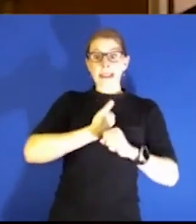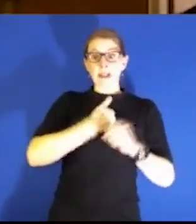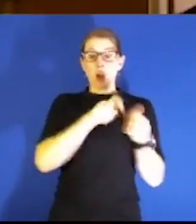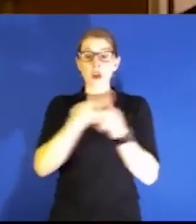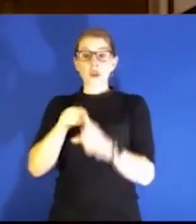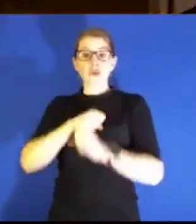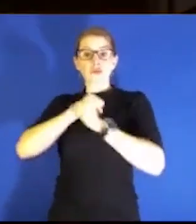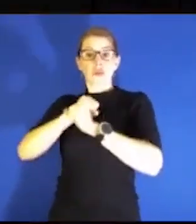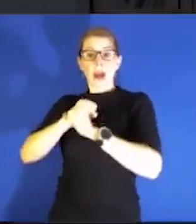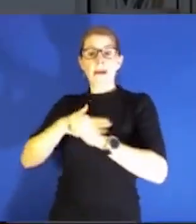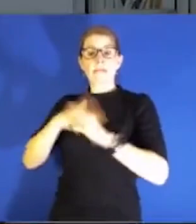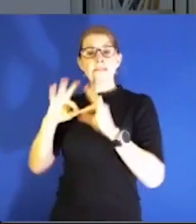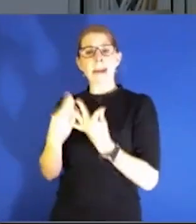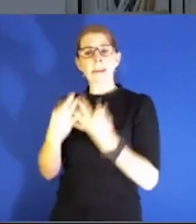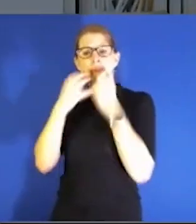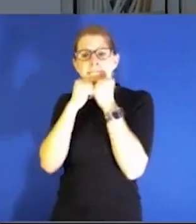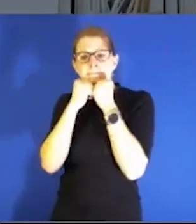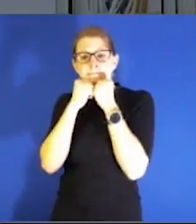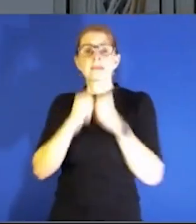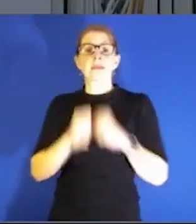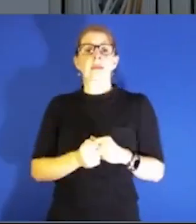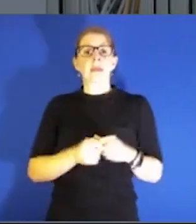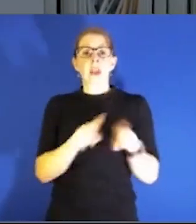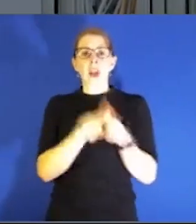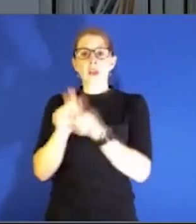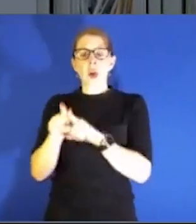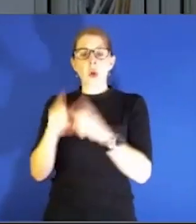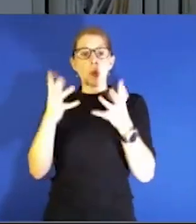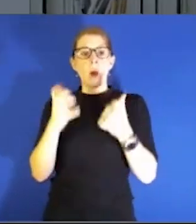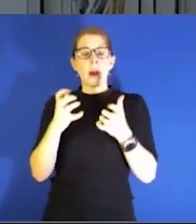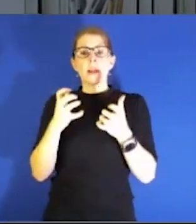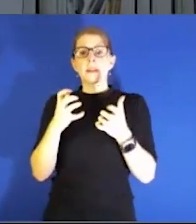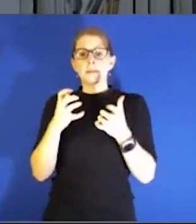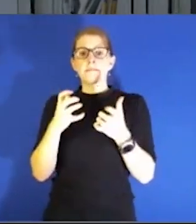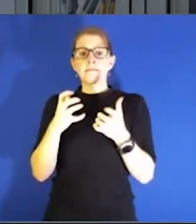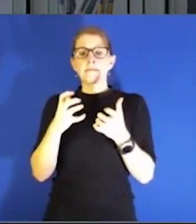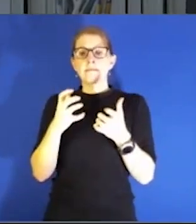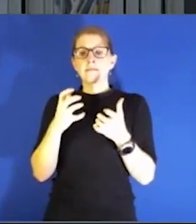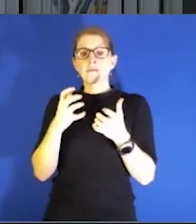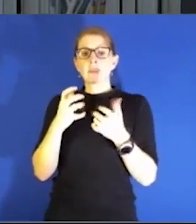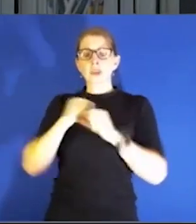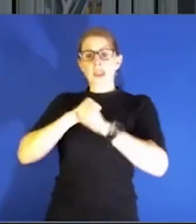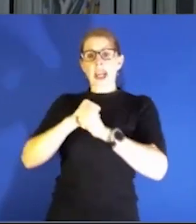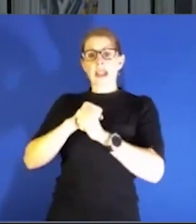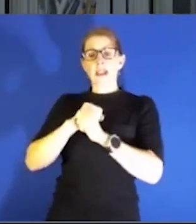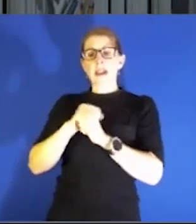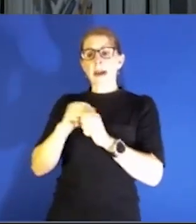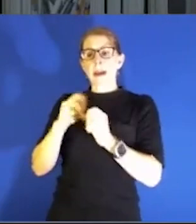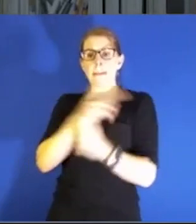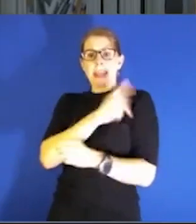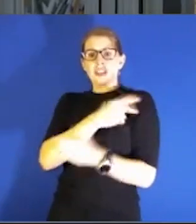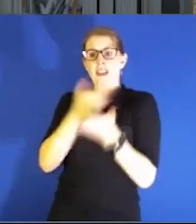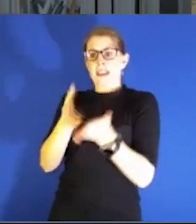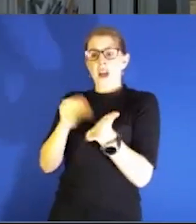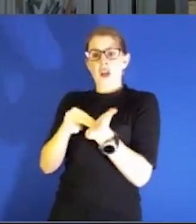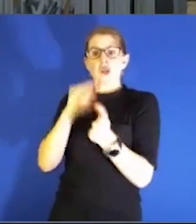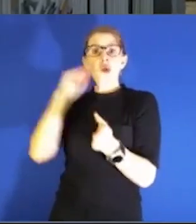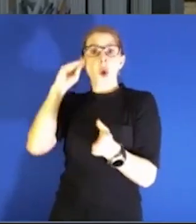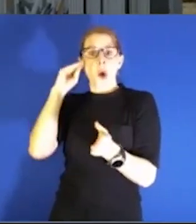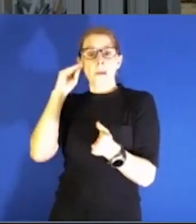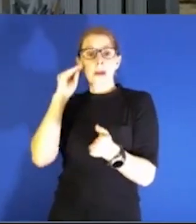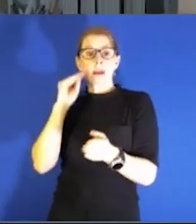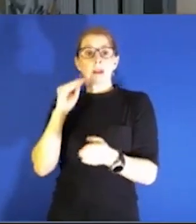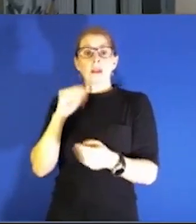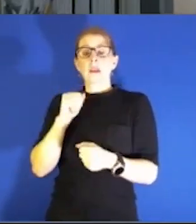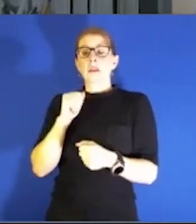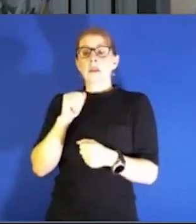my family. She also wanted to protect the residents of the nursing home where she worked. As a member of healthcare, she didn't hesitate when